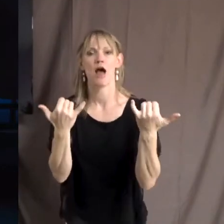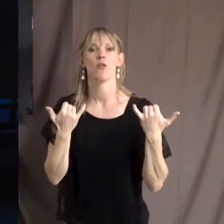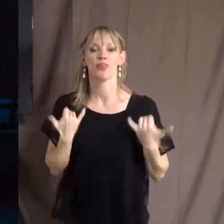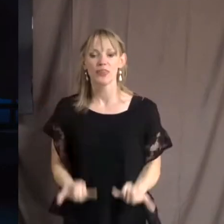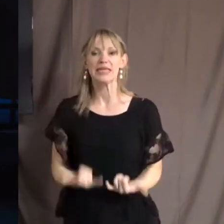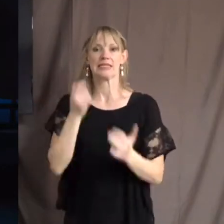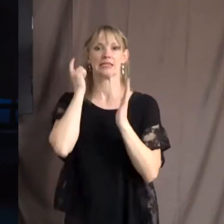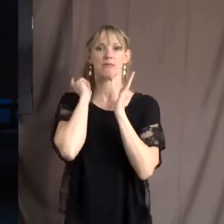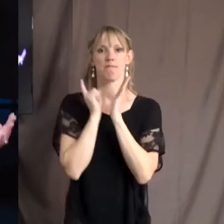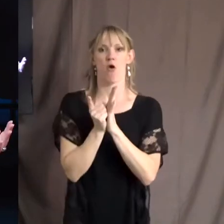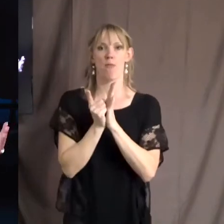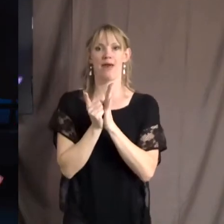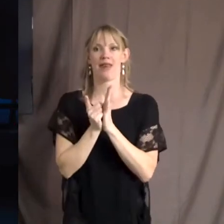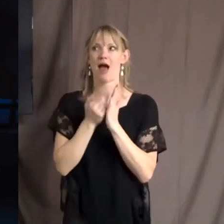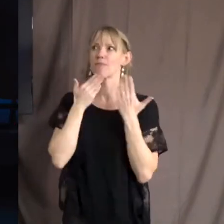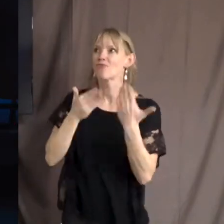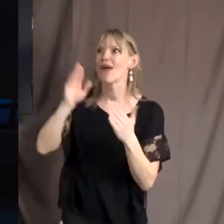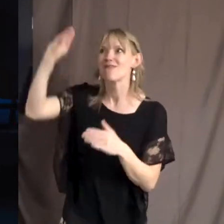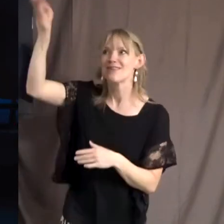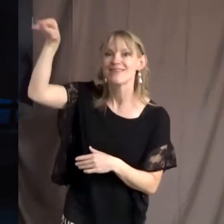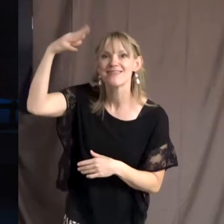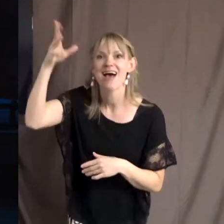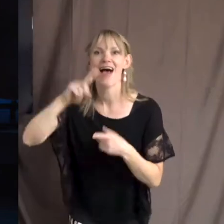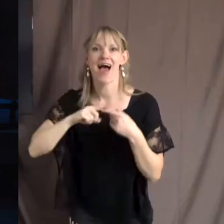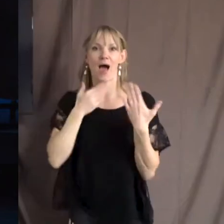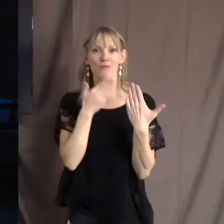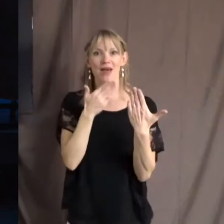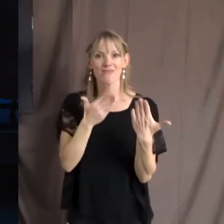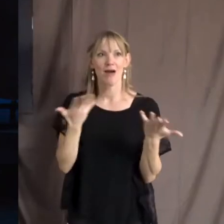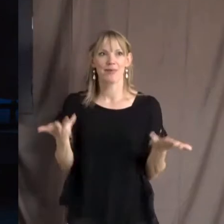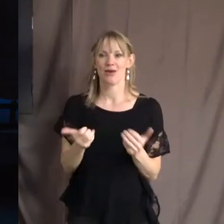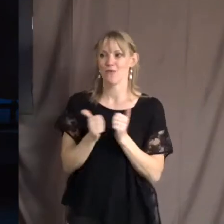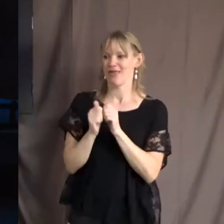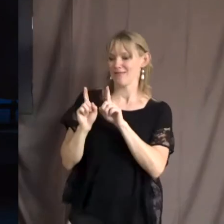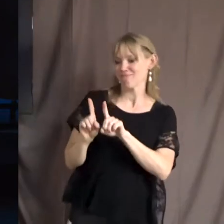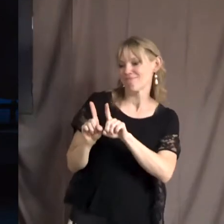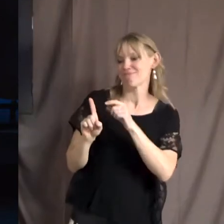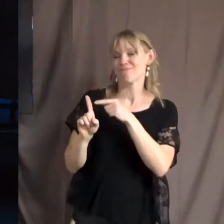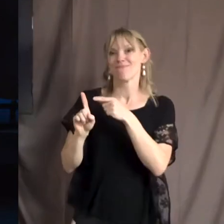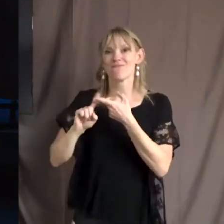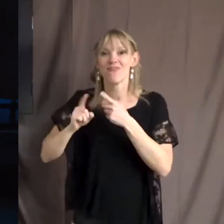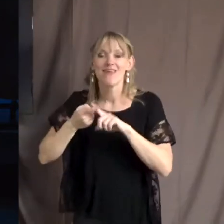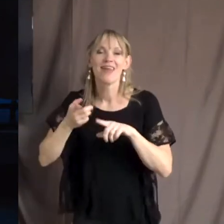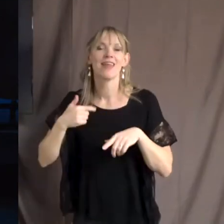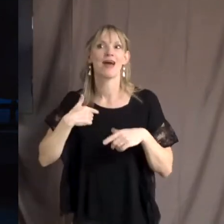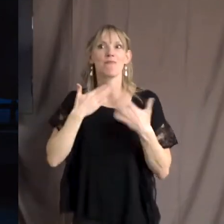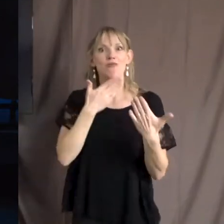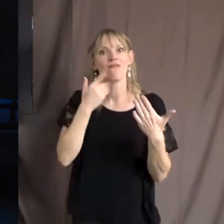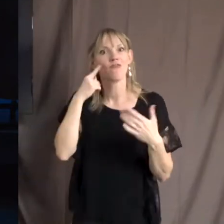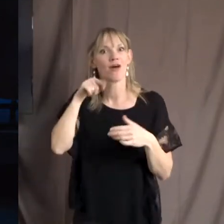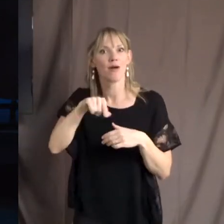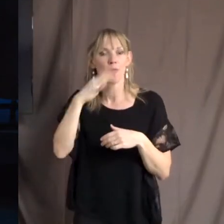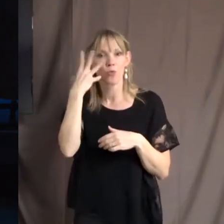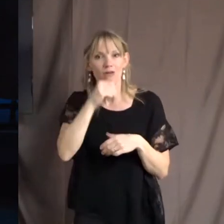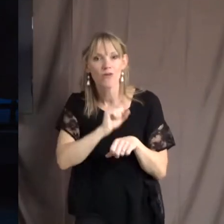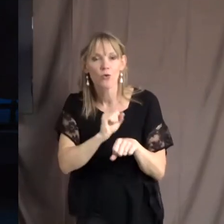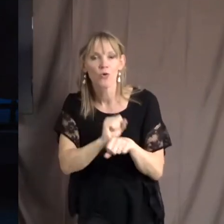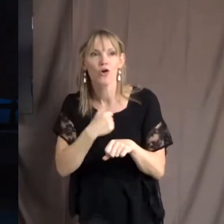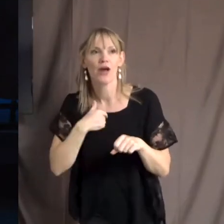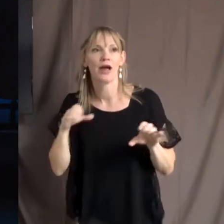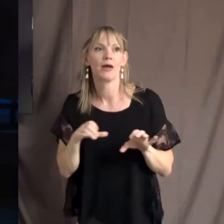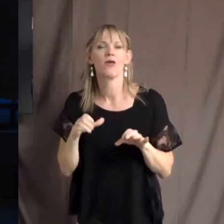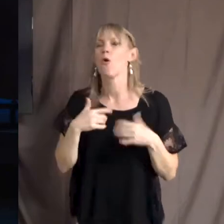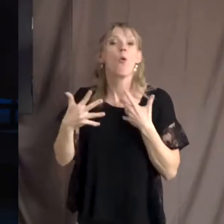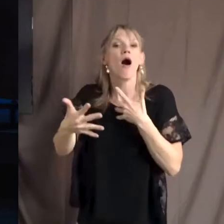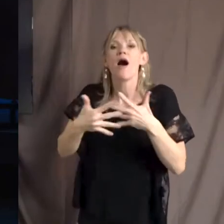I'm so grateful the sun is shining. I'm so grateful that I'm here with this person. I'm so grateful for this beautiful work that I get to do, and whatever it might